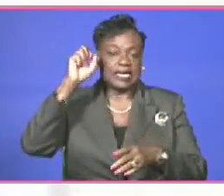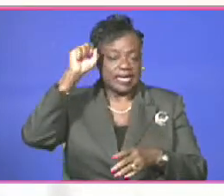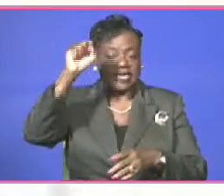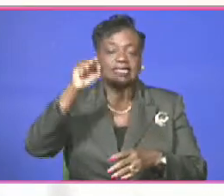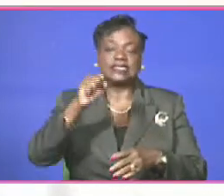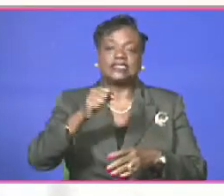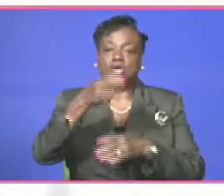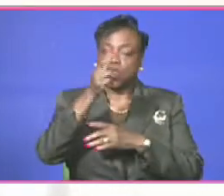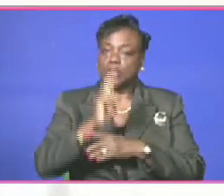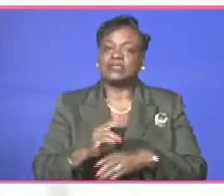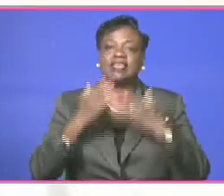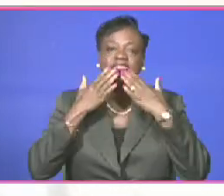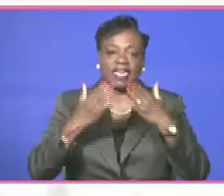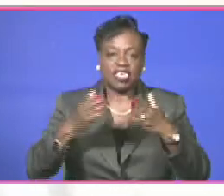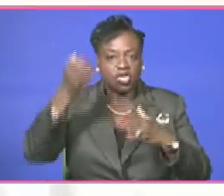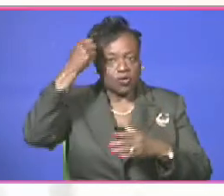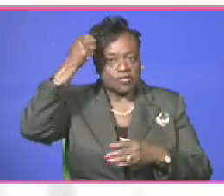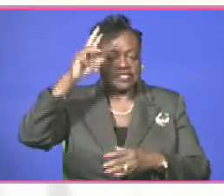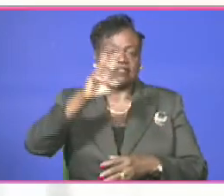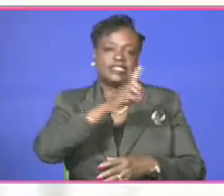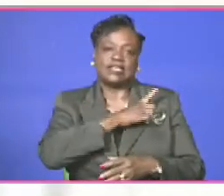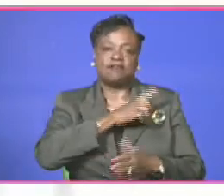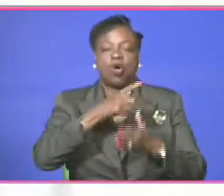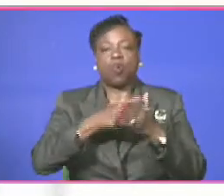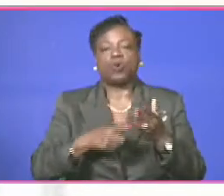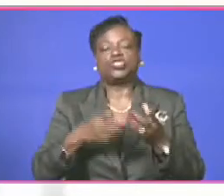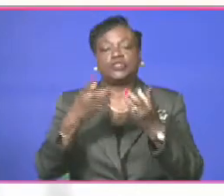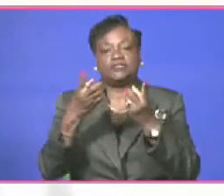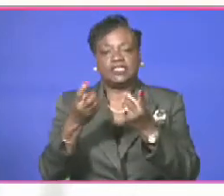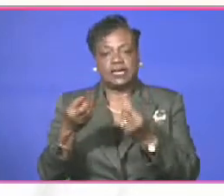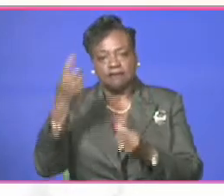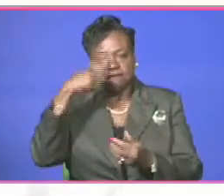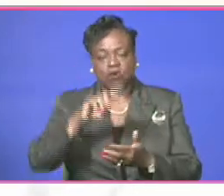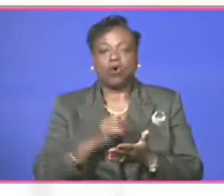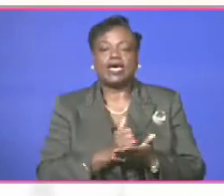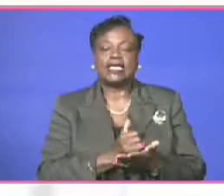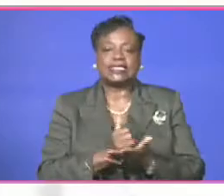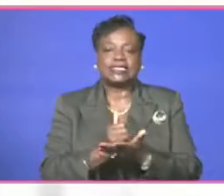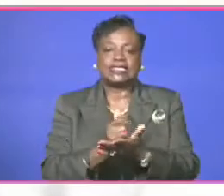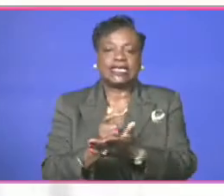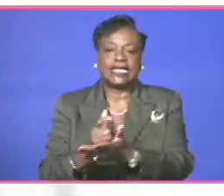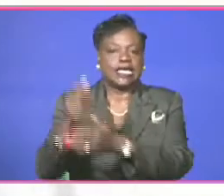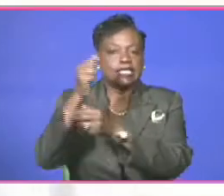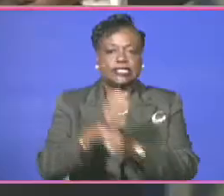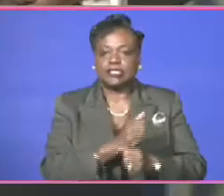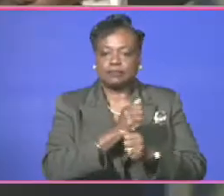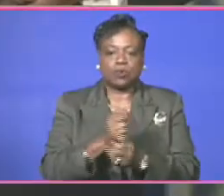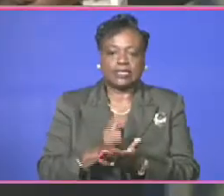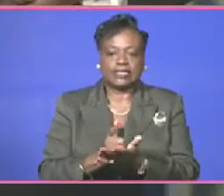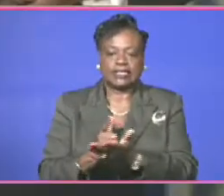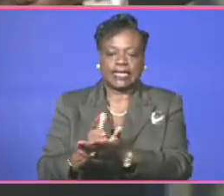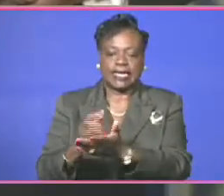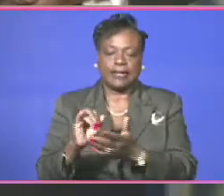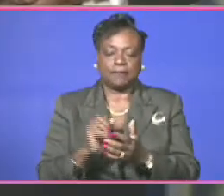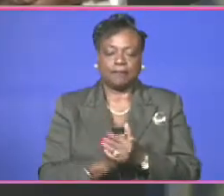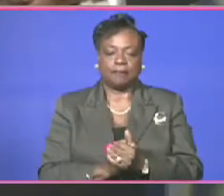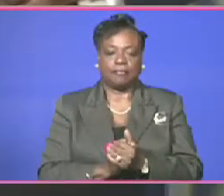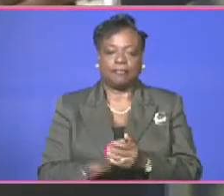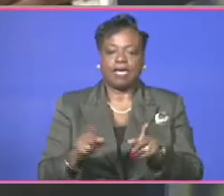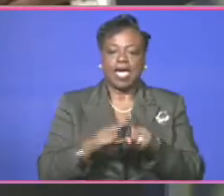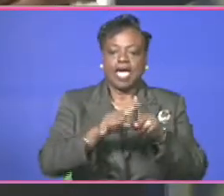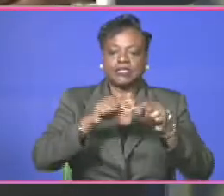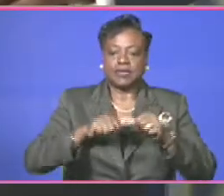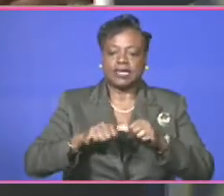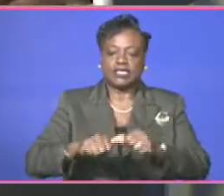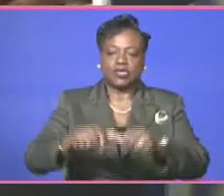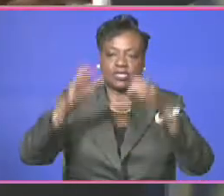Sir Durward, for what you've done for sloop sailing and sailing in general, the sport of sailing in general. As we continue to